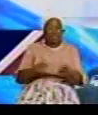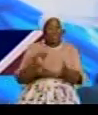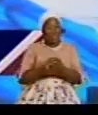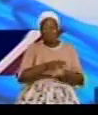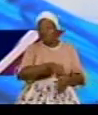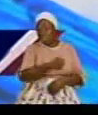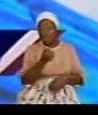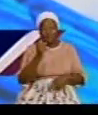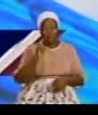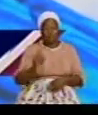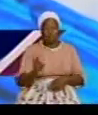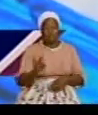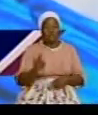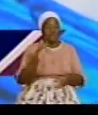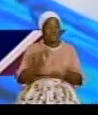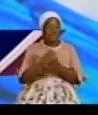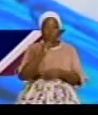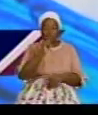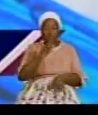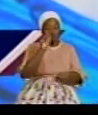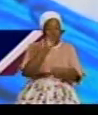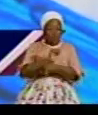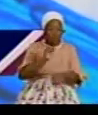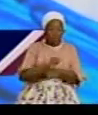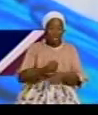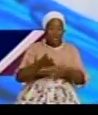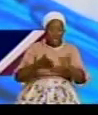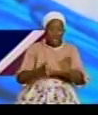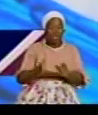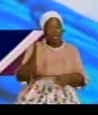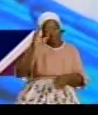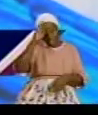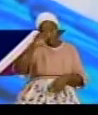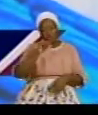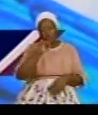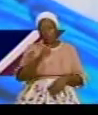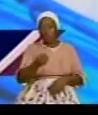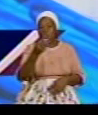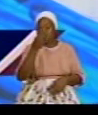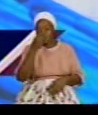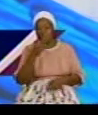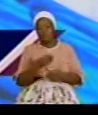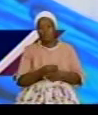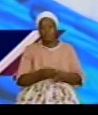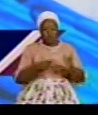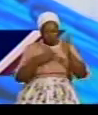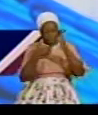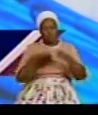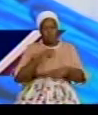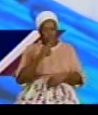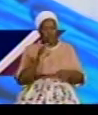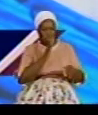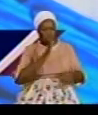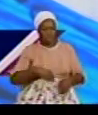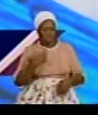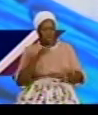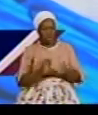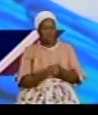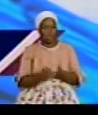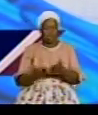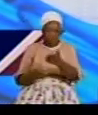whosoever will not work, let him not eat. Show me where Christ said